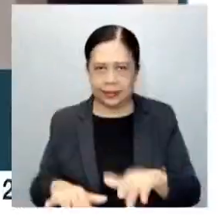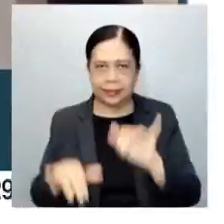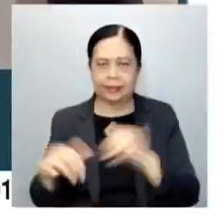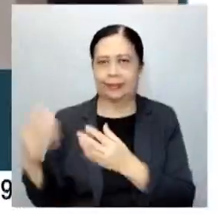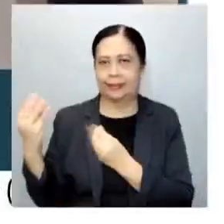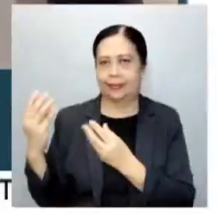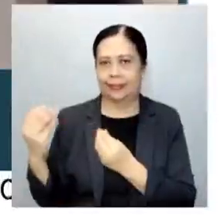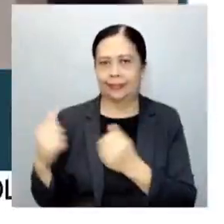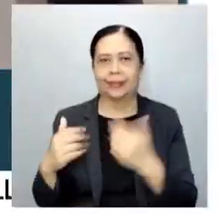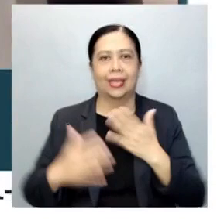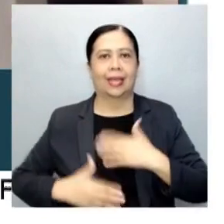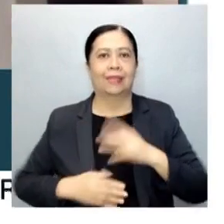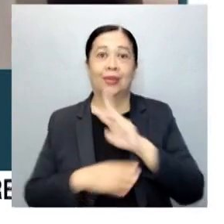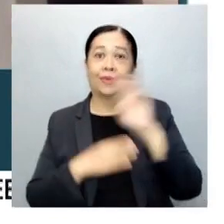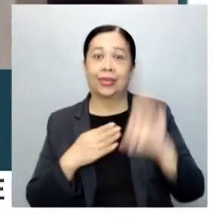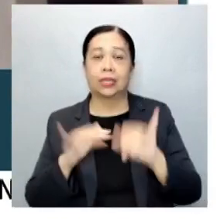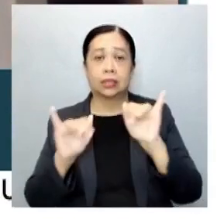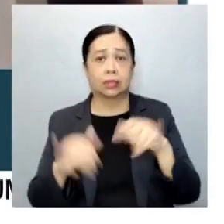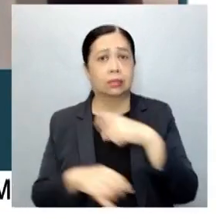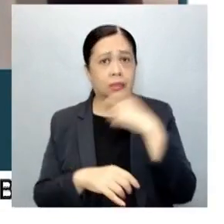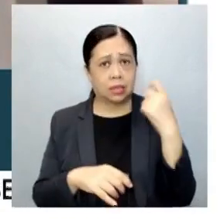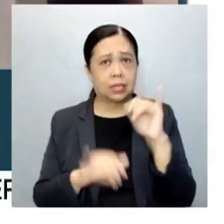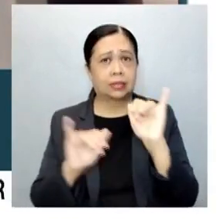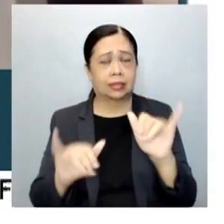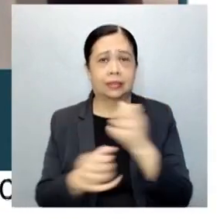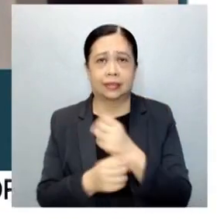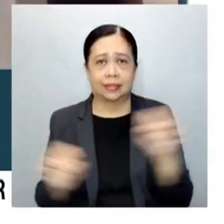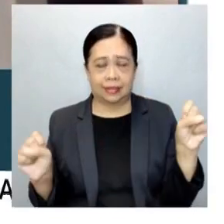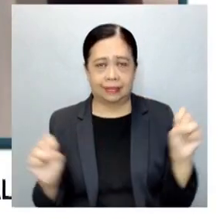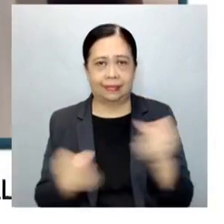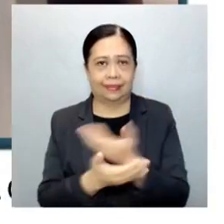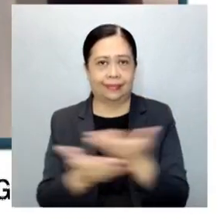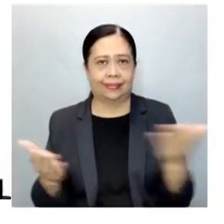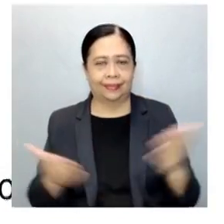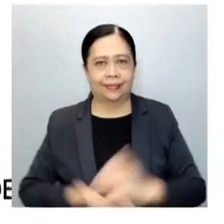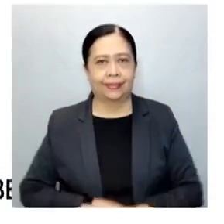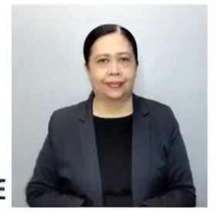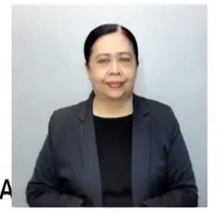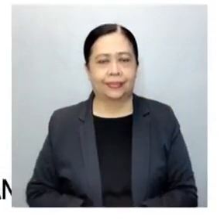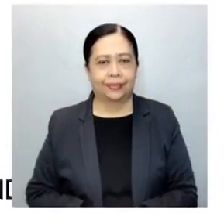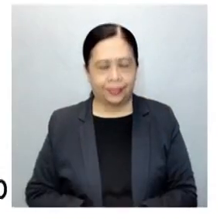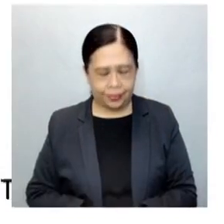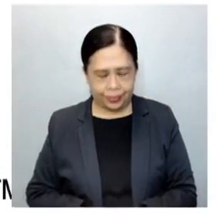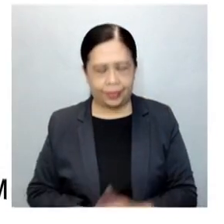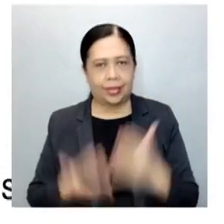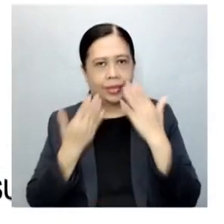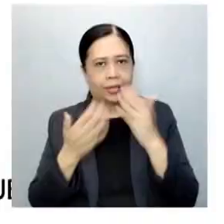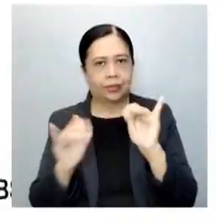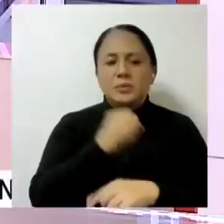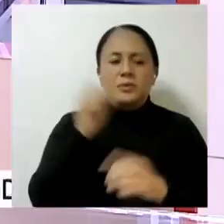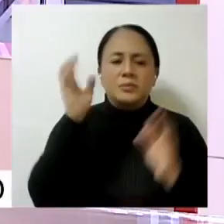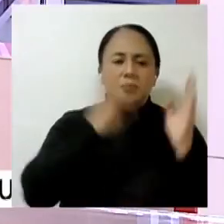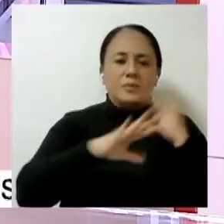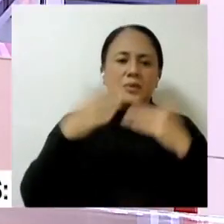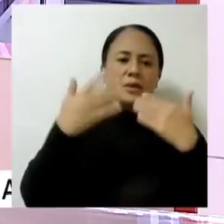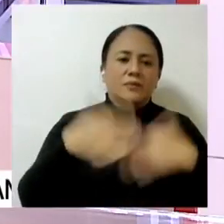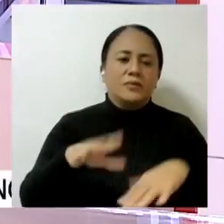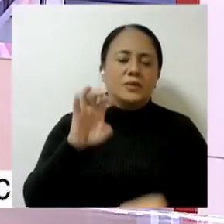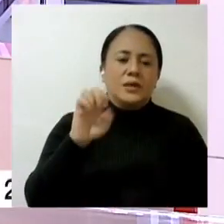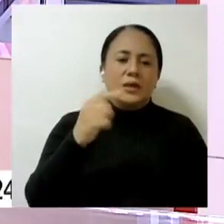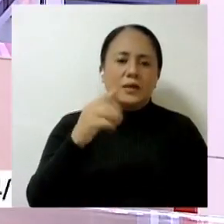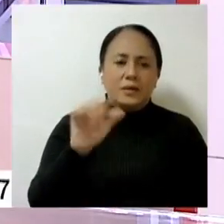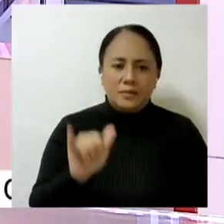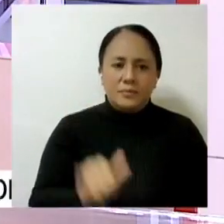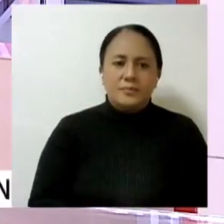weather. Happy weekend and stay dry and safe, everyone. Back to you, Sandy. All right. Thank you and stay dry too, Ariel. Power